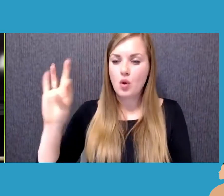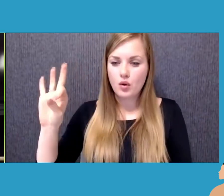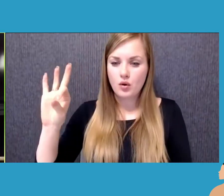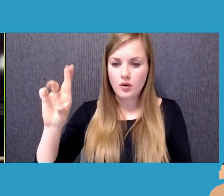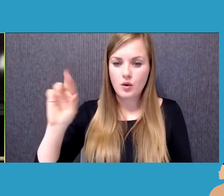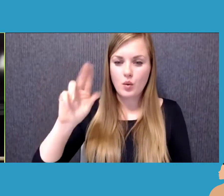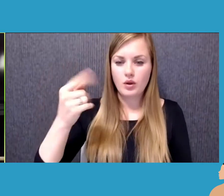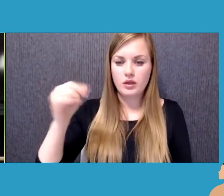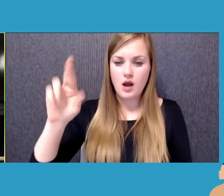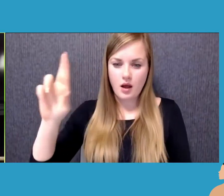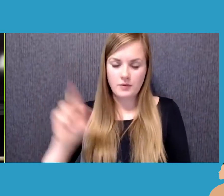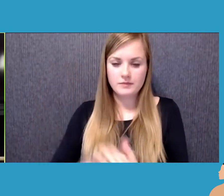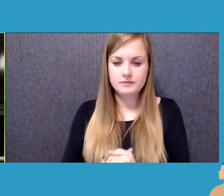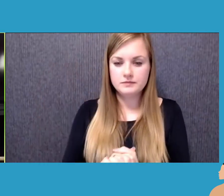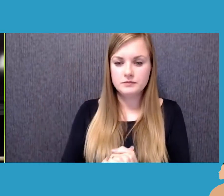School.